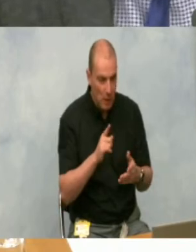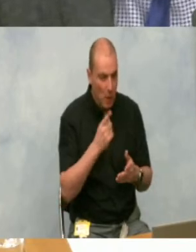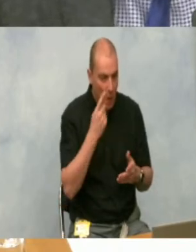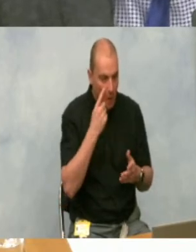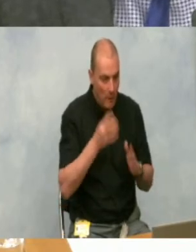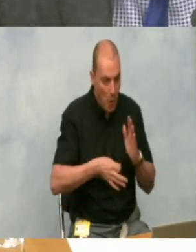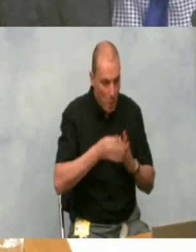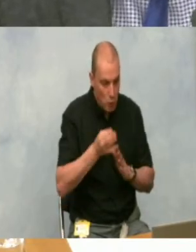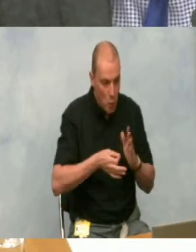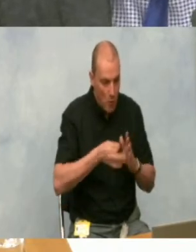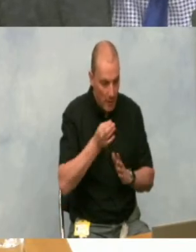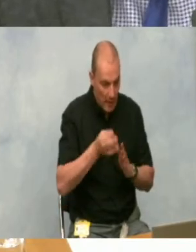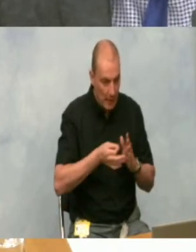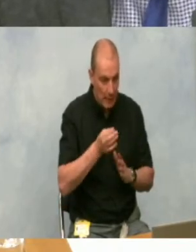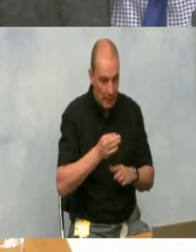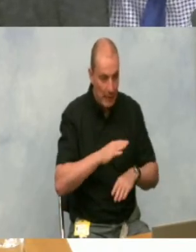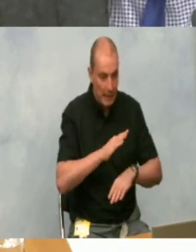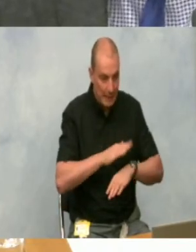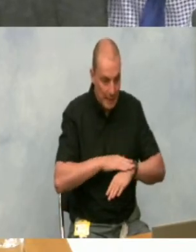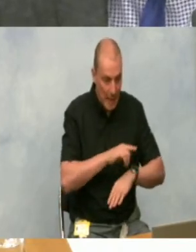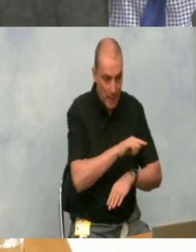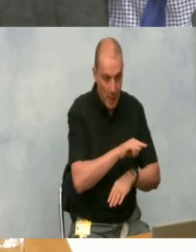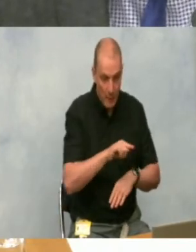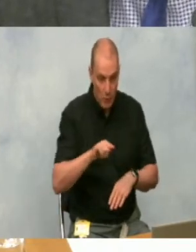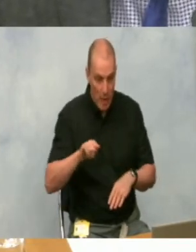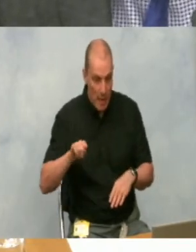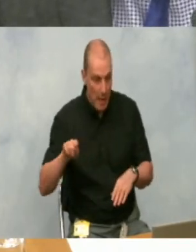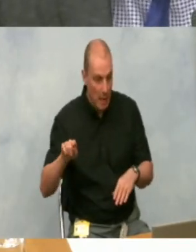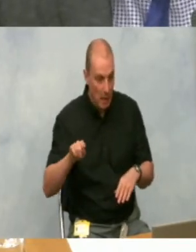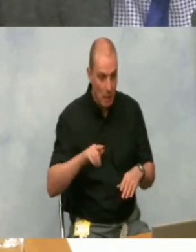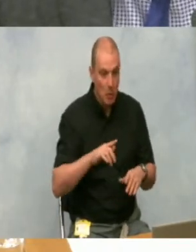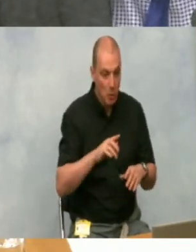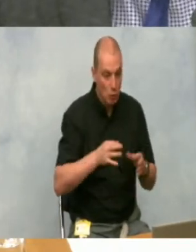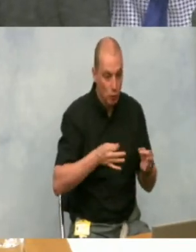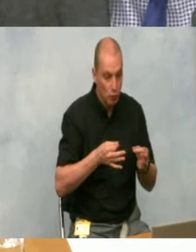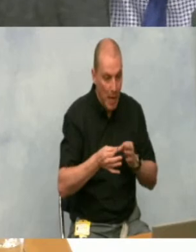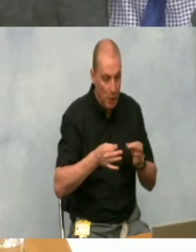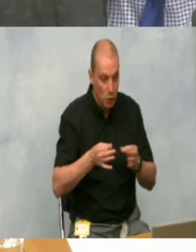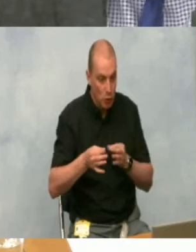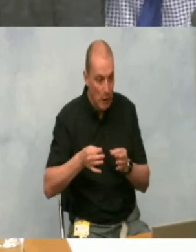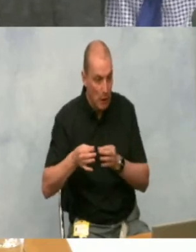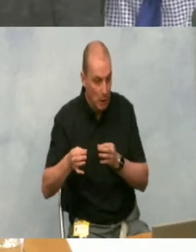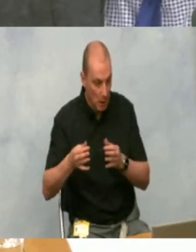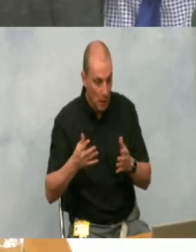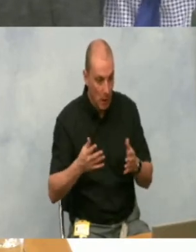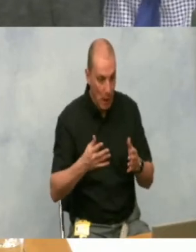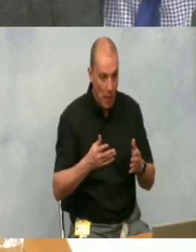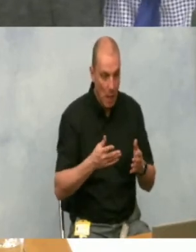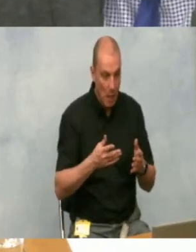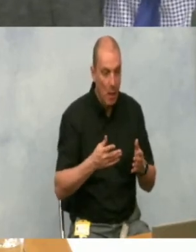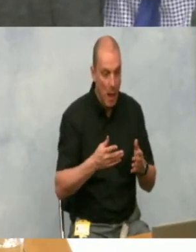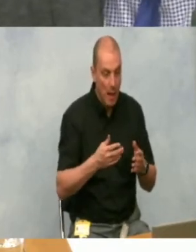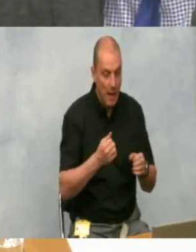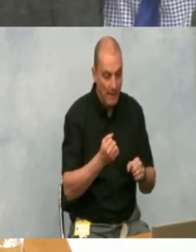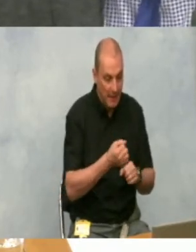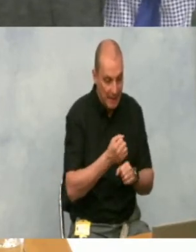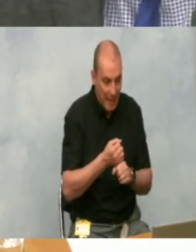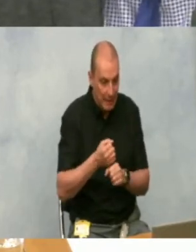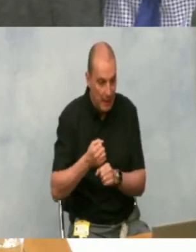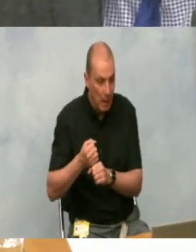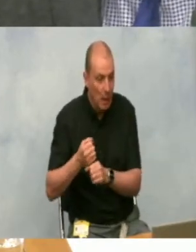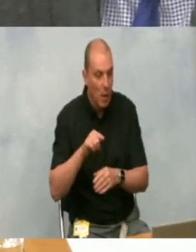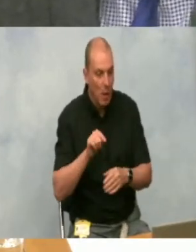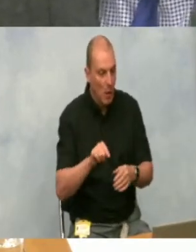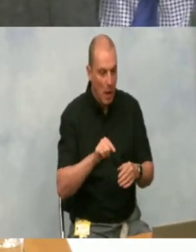providing a clear time frame for the formal review of key housing policies and strategies, and thirdly, facilitating the development of the annual programme for customer involvement, which we